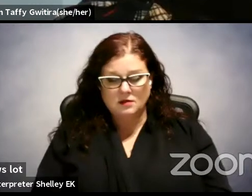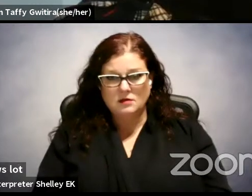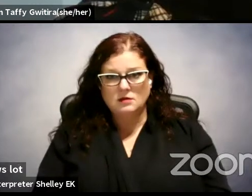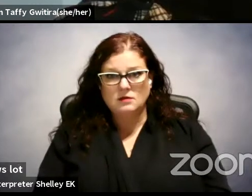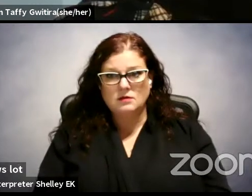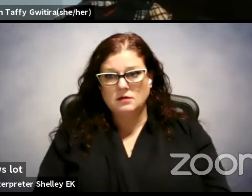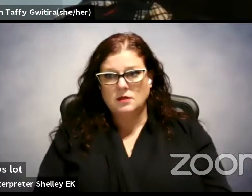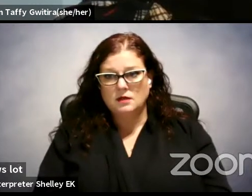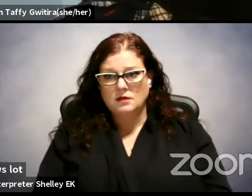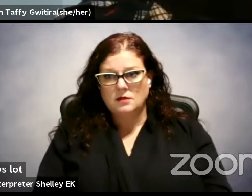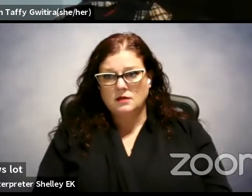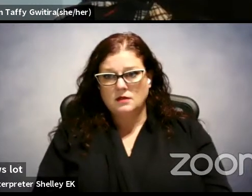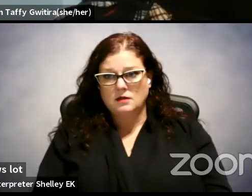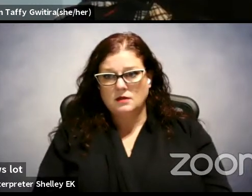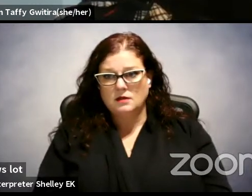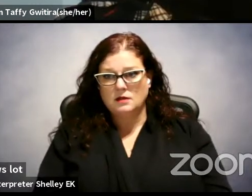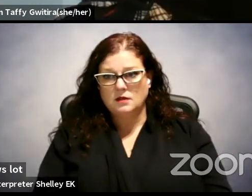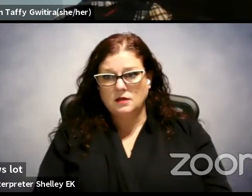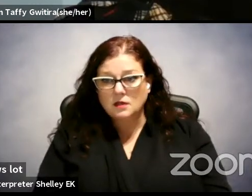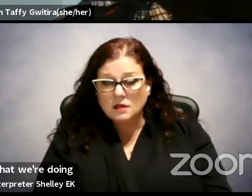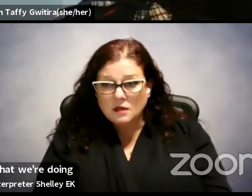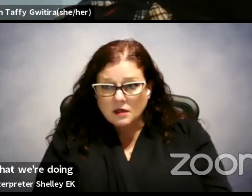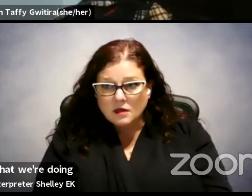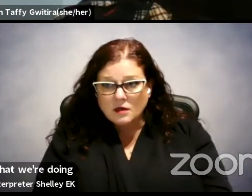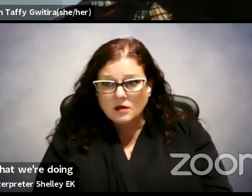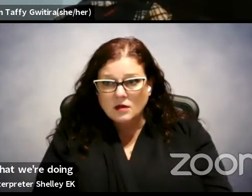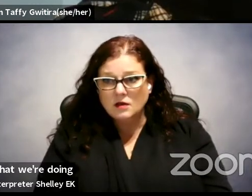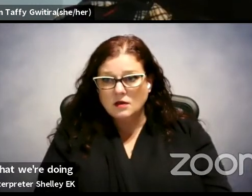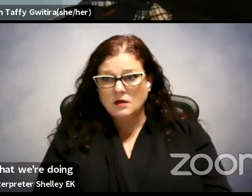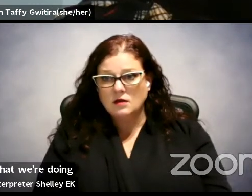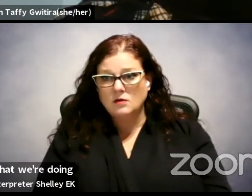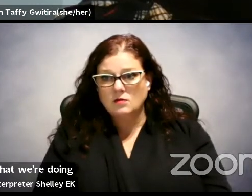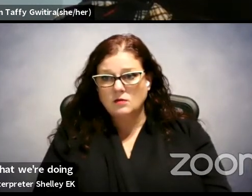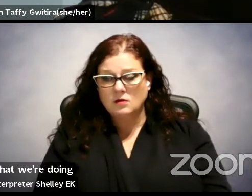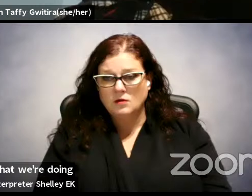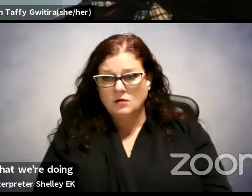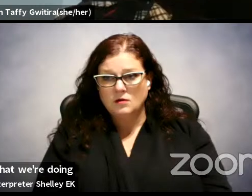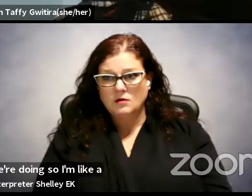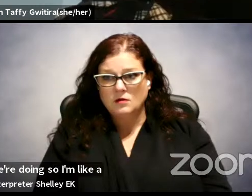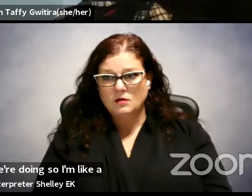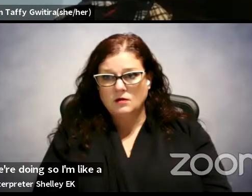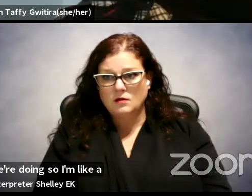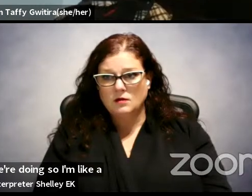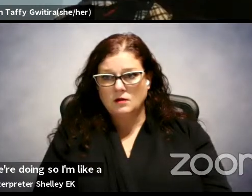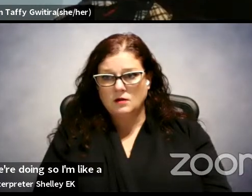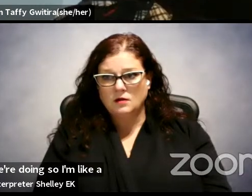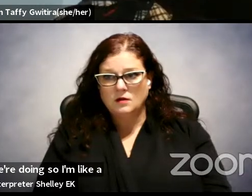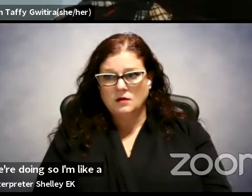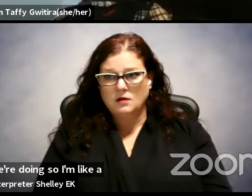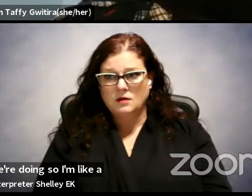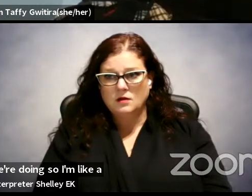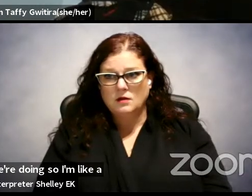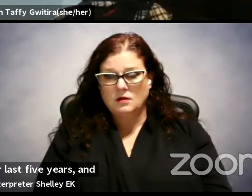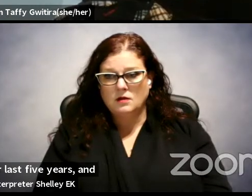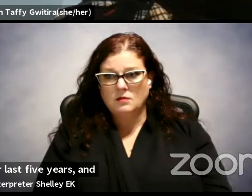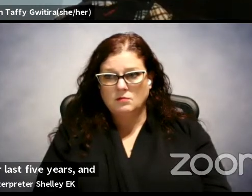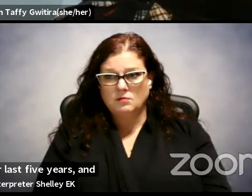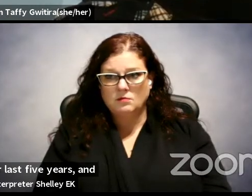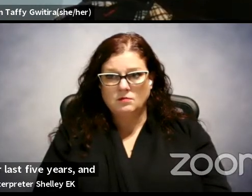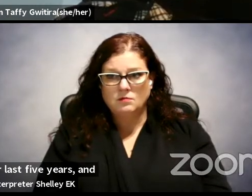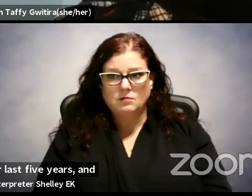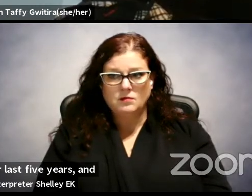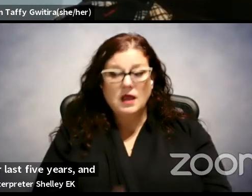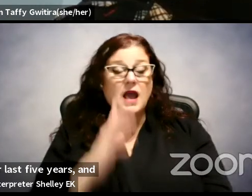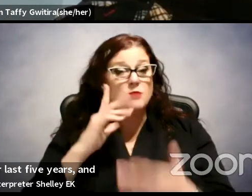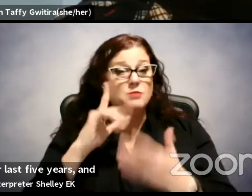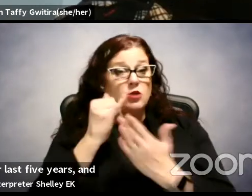Laws about a lot of what we're doing. So I'm like a scavenger. I've been an artist for the last 5 years, and I've been